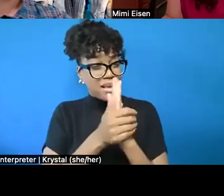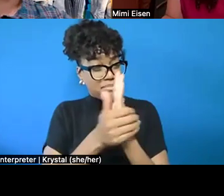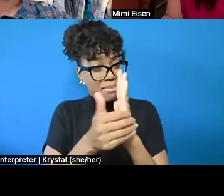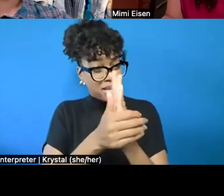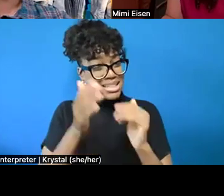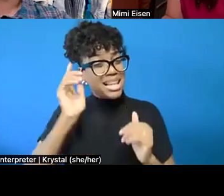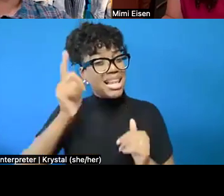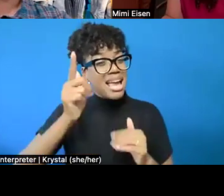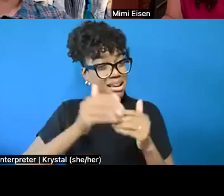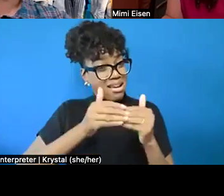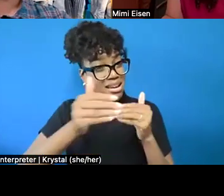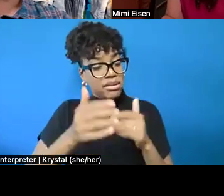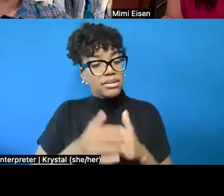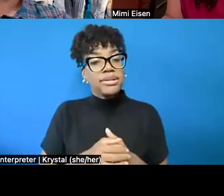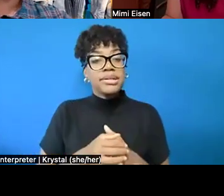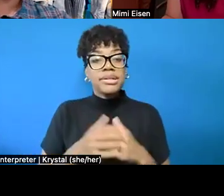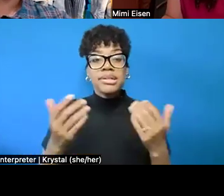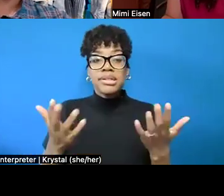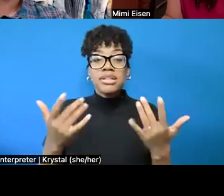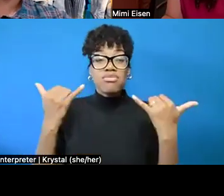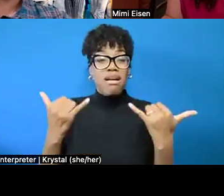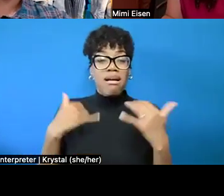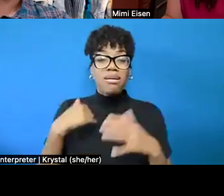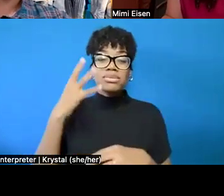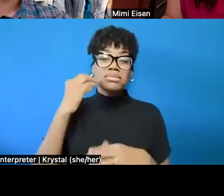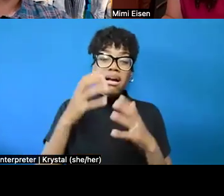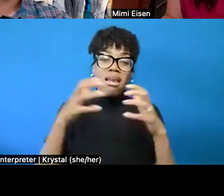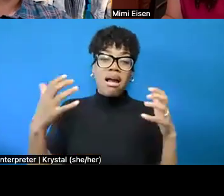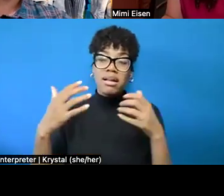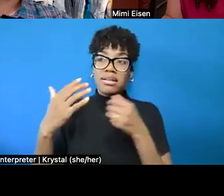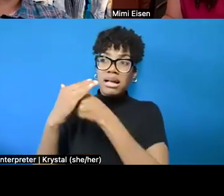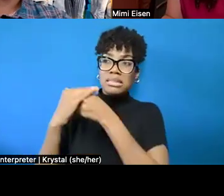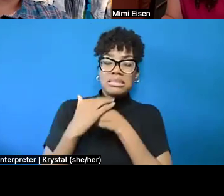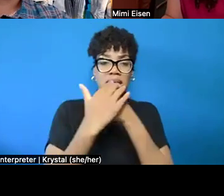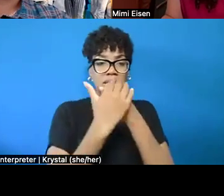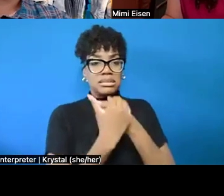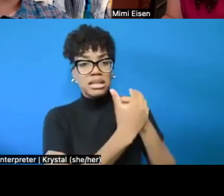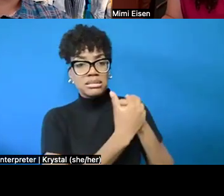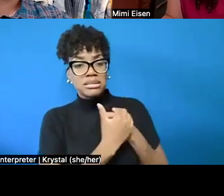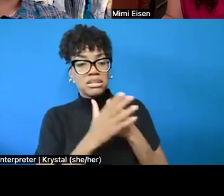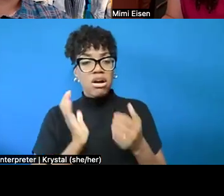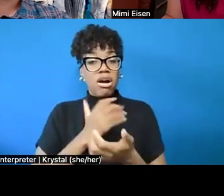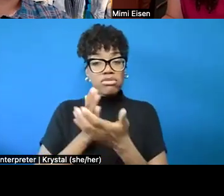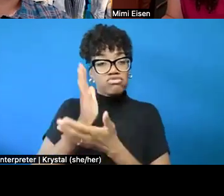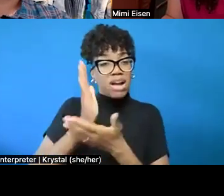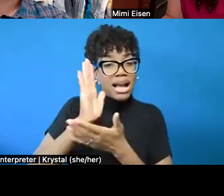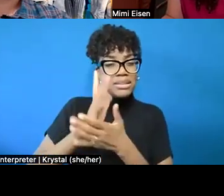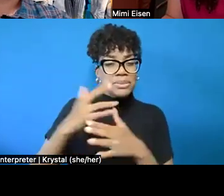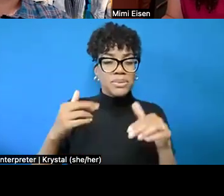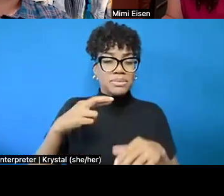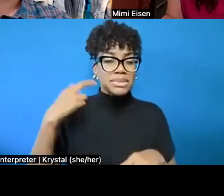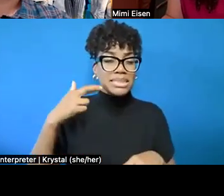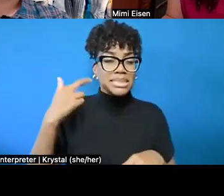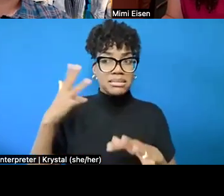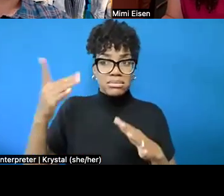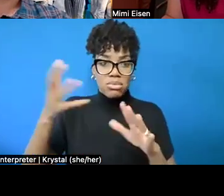The 14th Amendment is under attack. Voting rights are under attack, right? Especially in this time, I